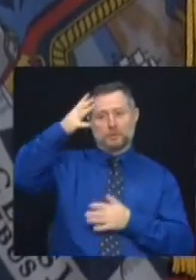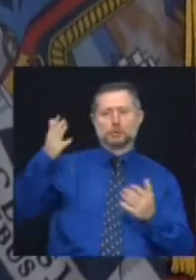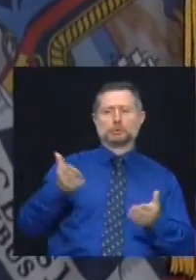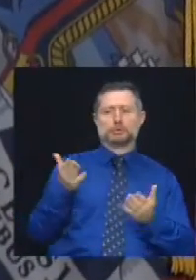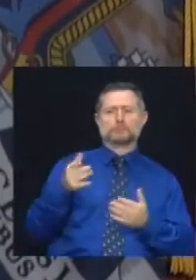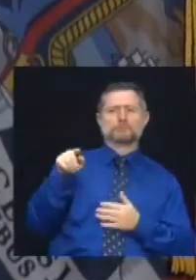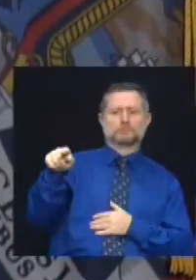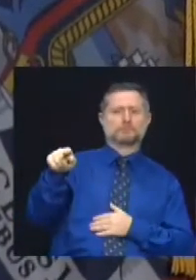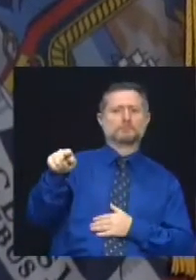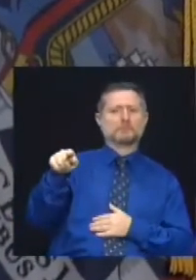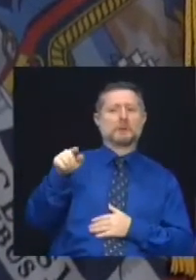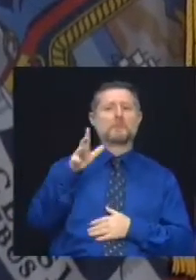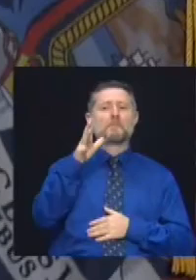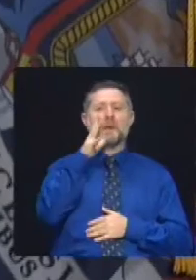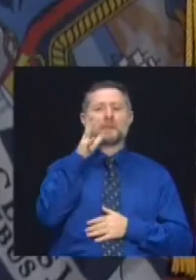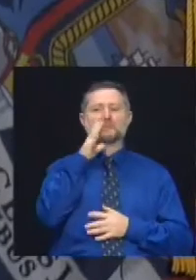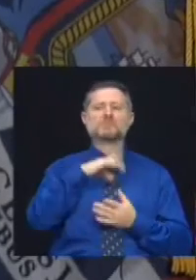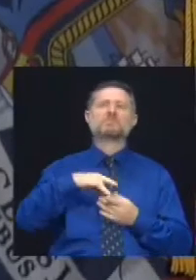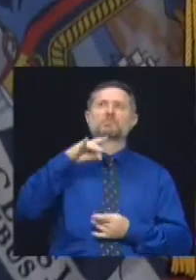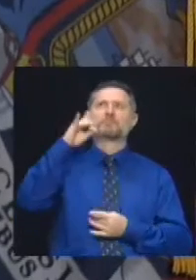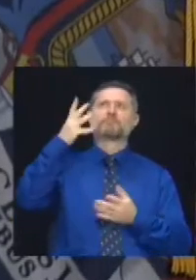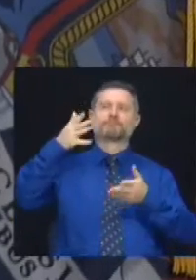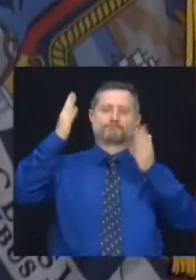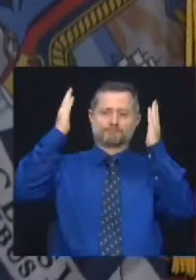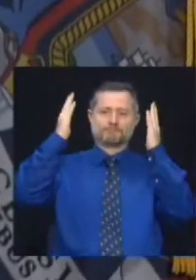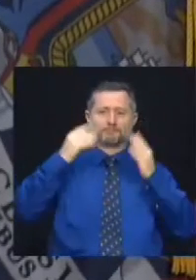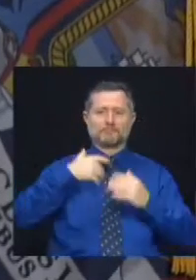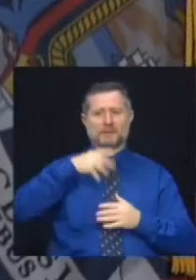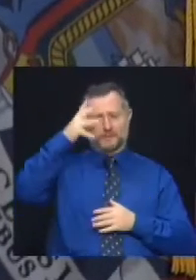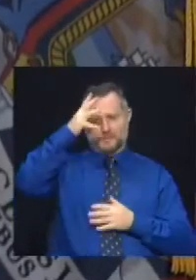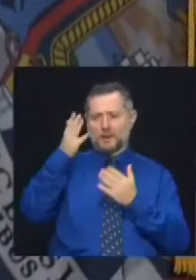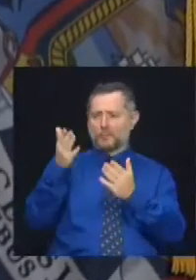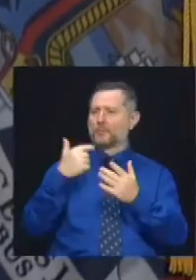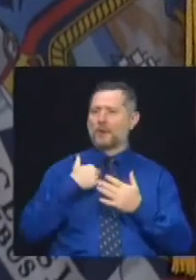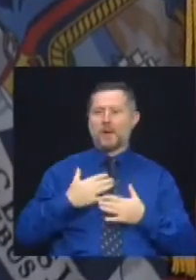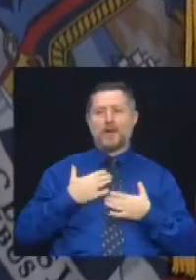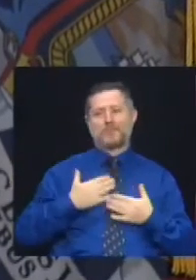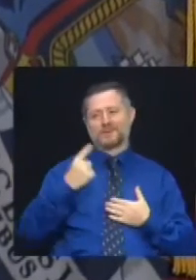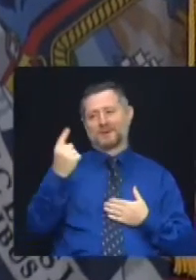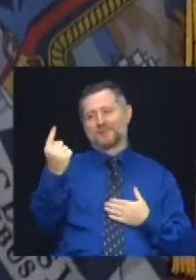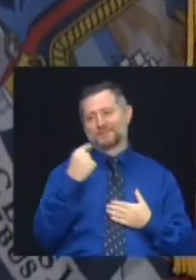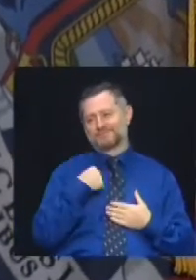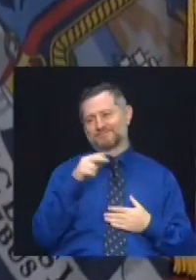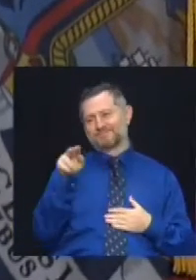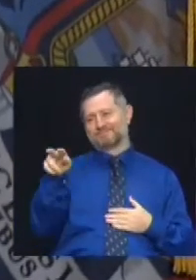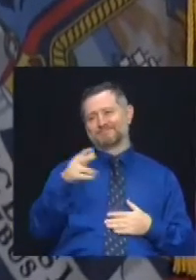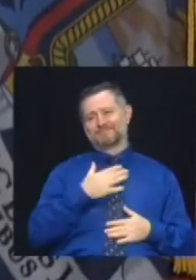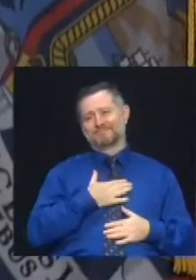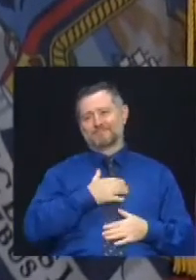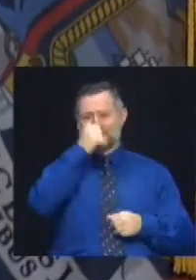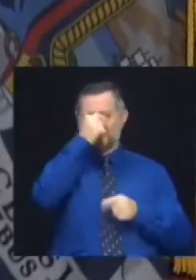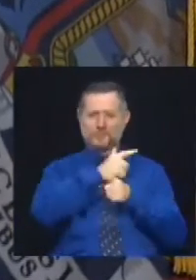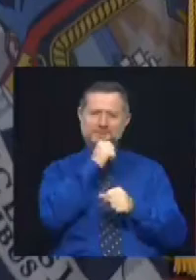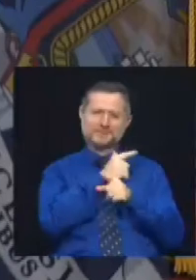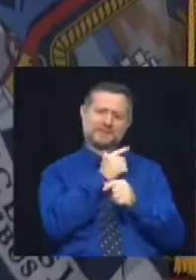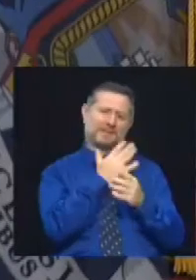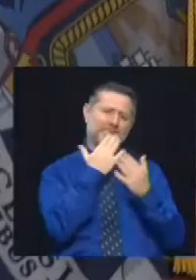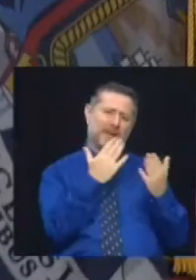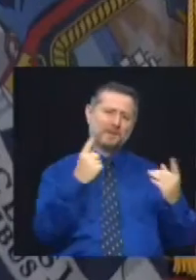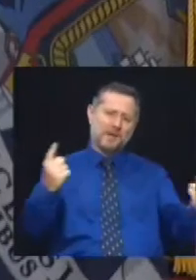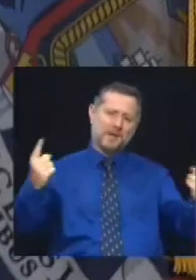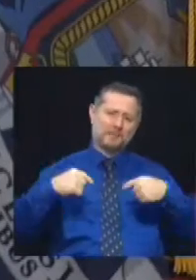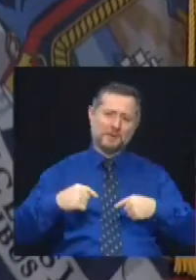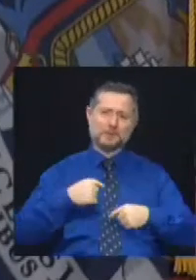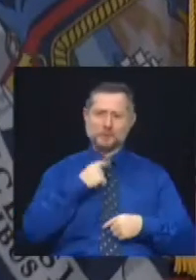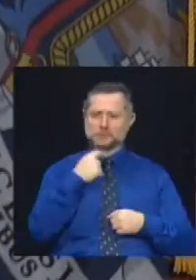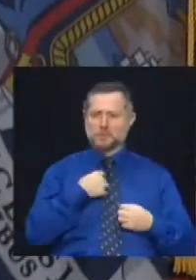mother. Dad, I'm so honored to see you and that you could make the journey here today, as well as my siblings. So this is an emotional moment for me, but